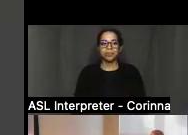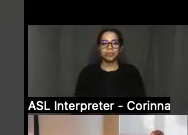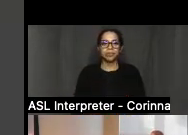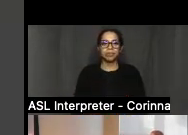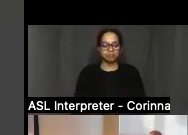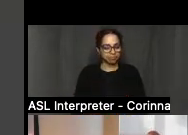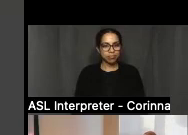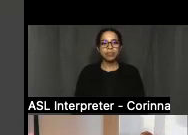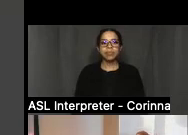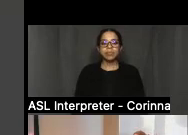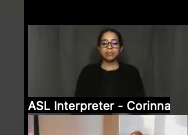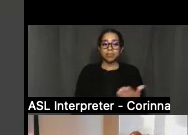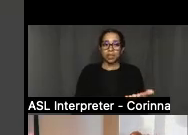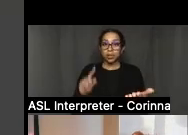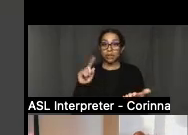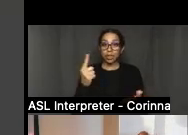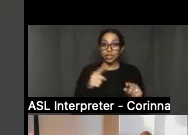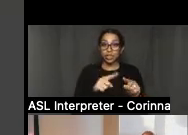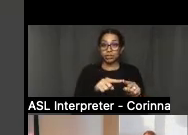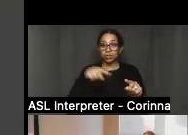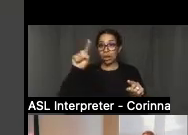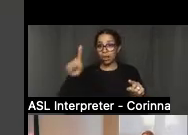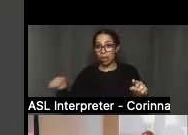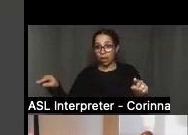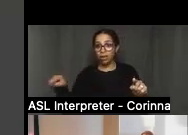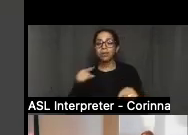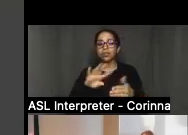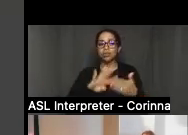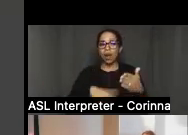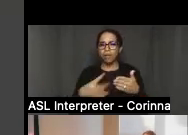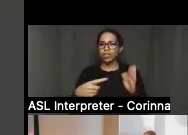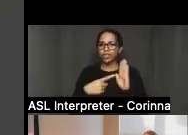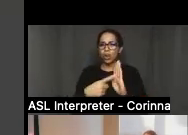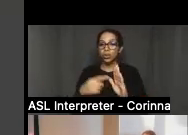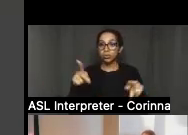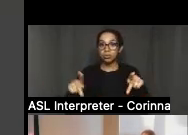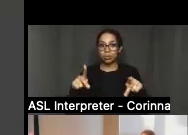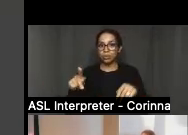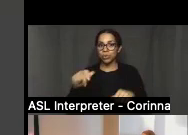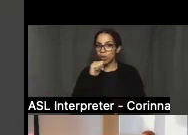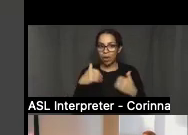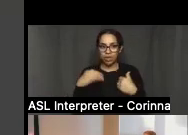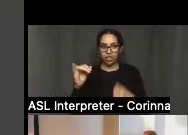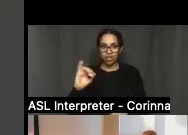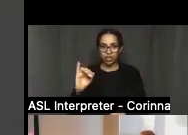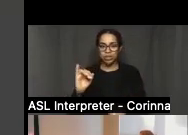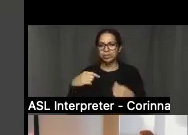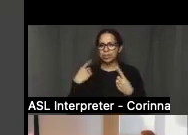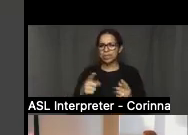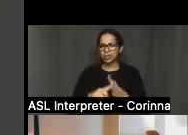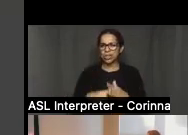All right, so here's our first trend line. This graph shows the uninsured rate since we started the CHAS in